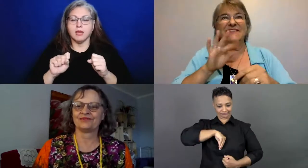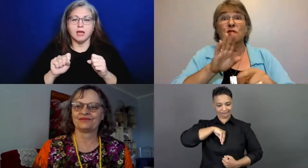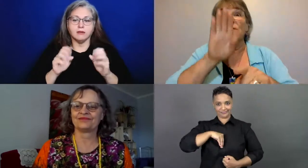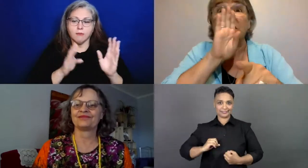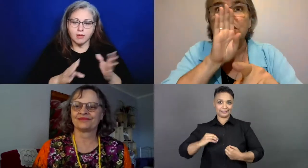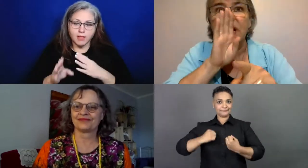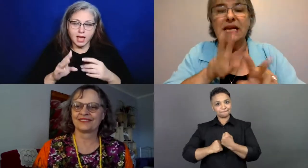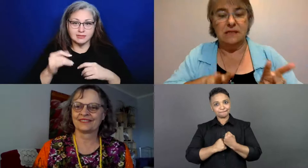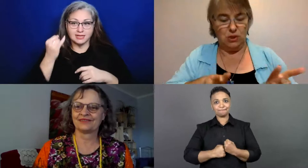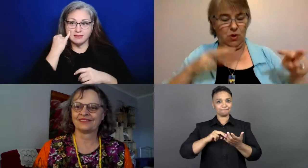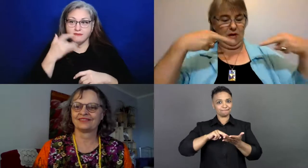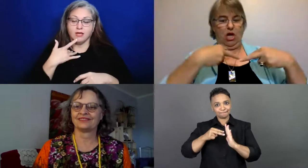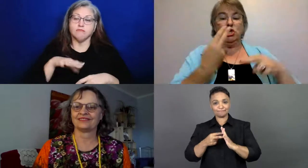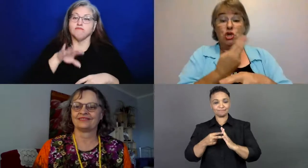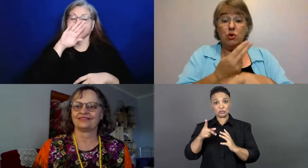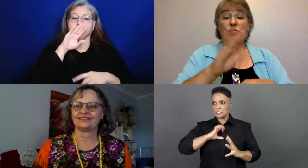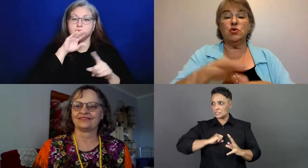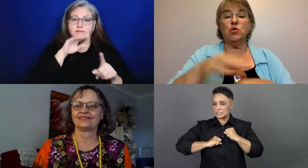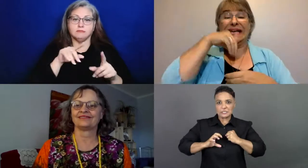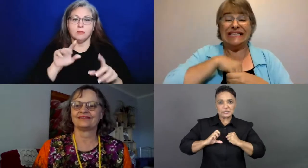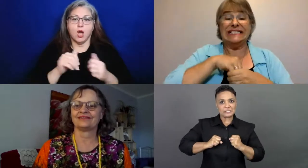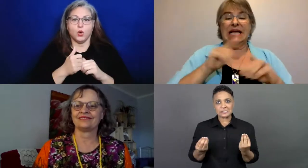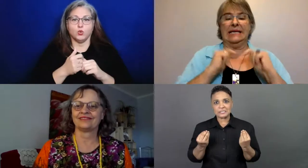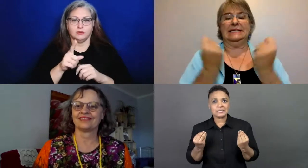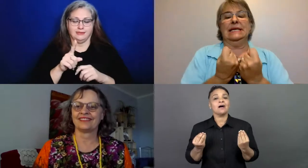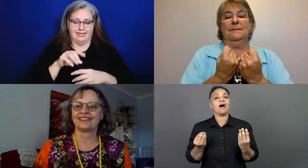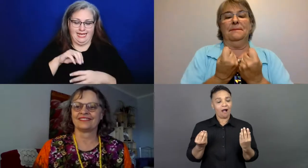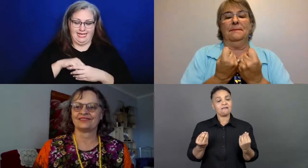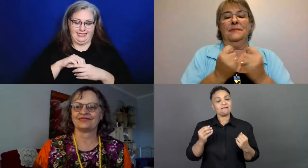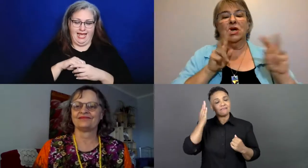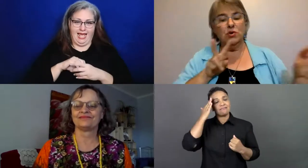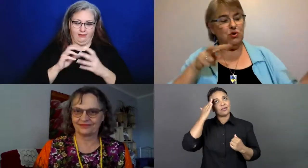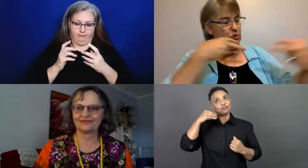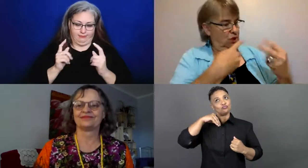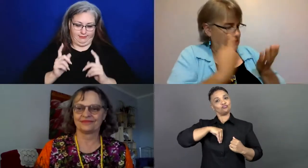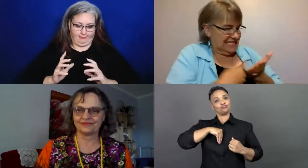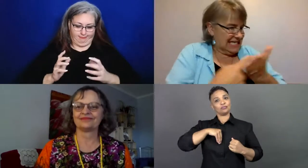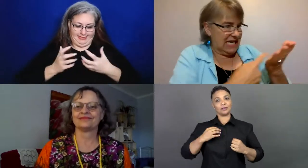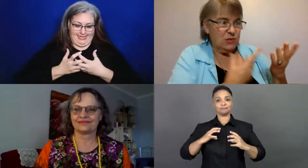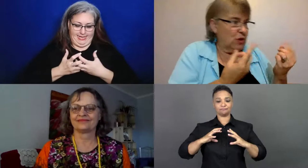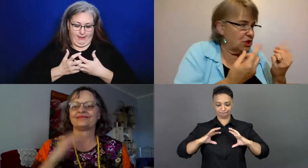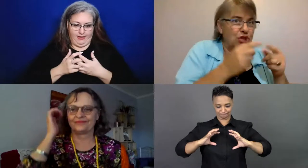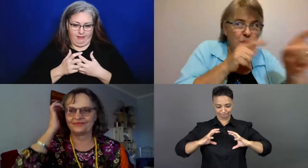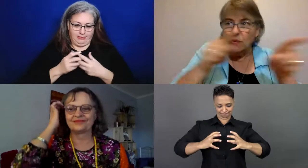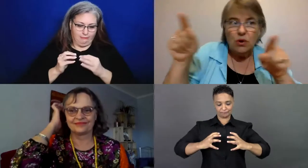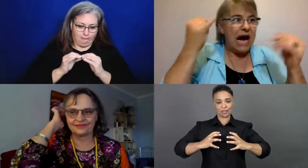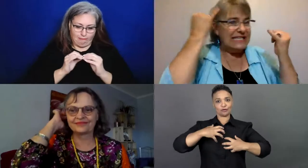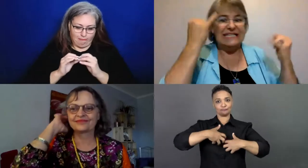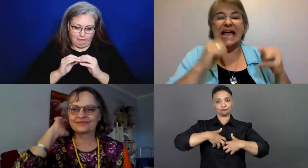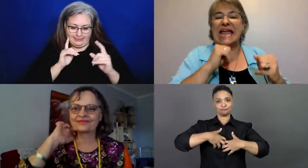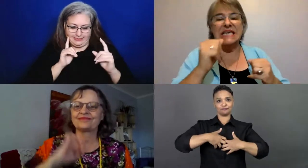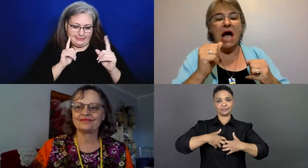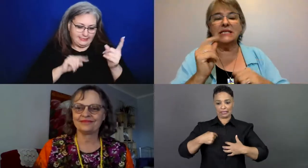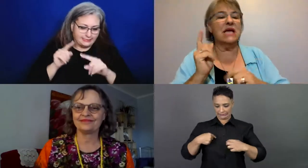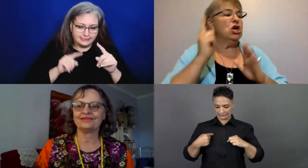plans. If you're frustrated, to use your inside team to discuss what to do,